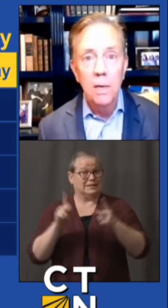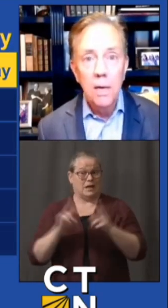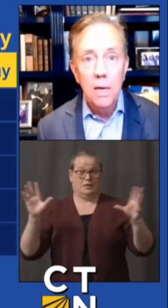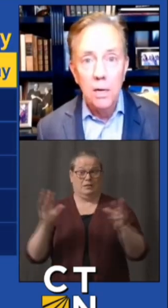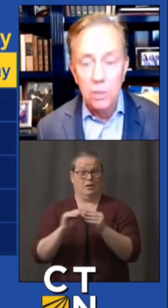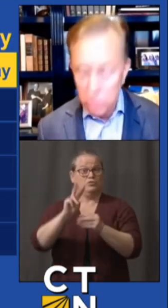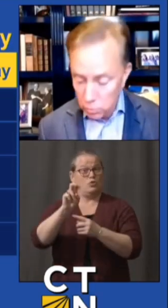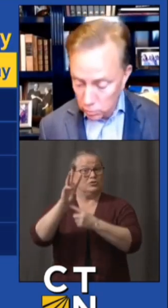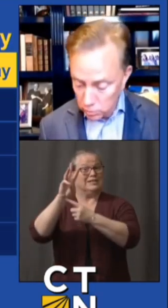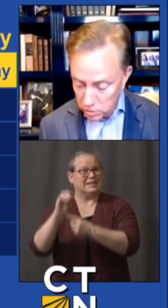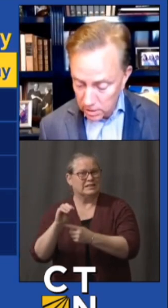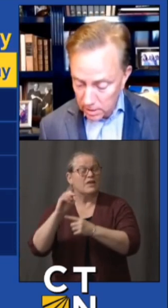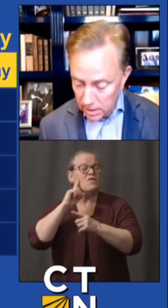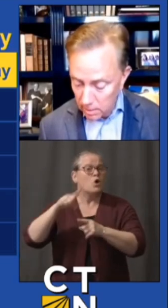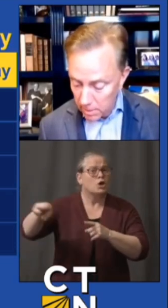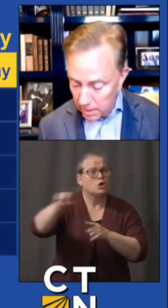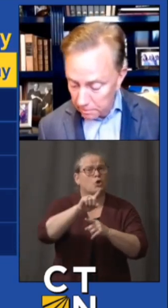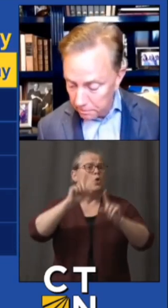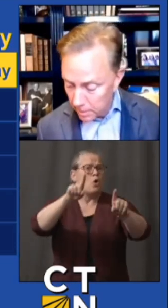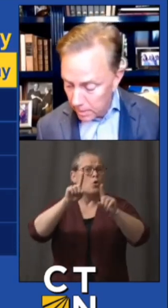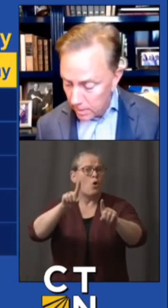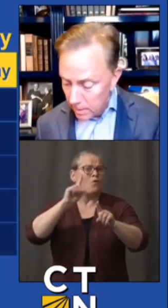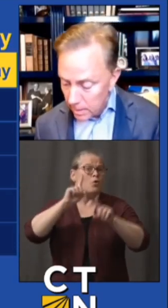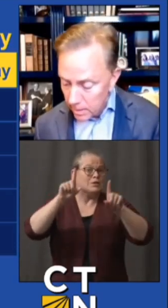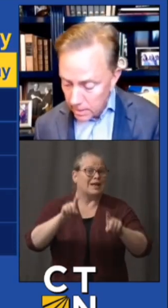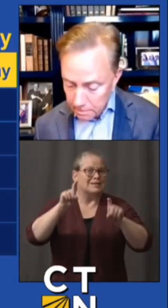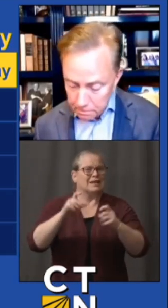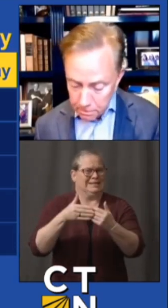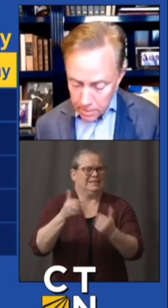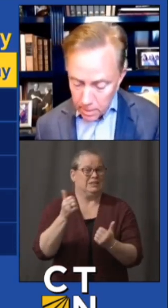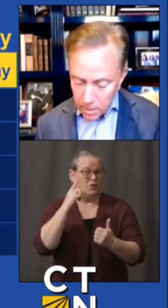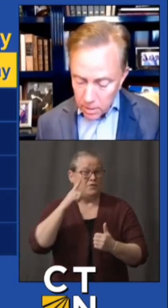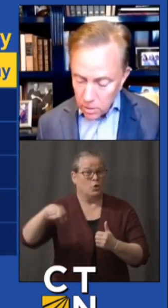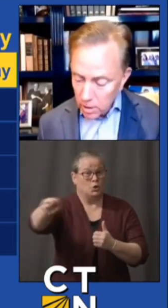doing in our schools in a minute. Current